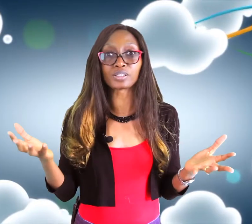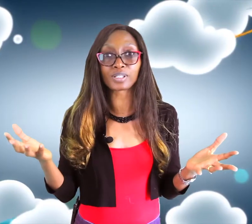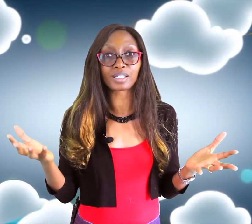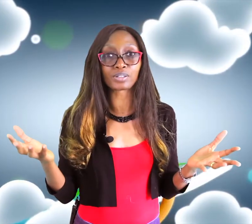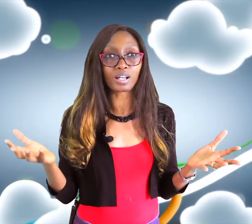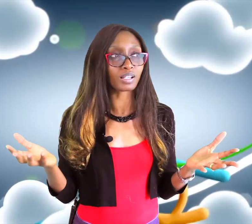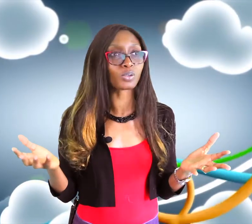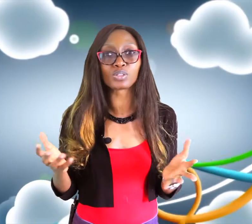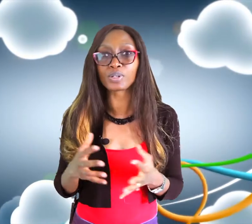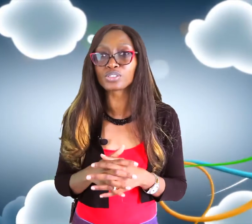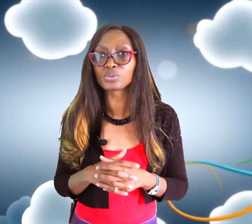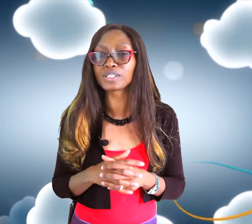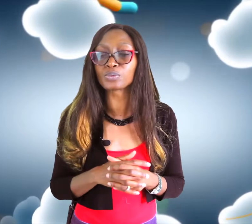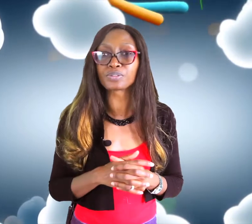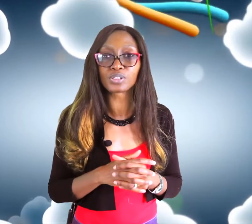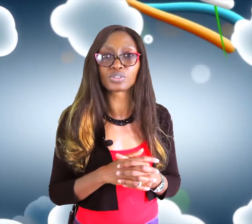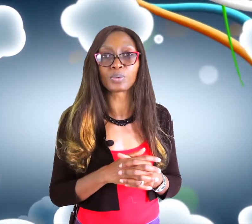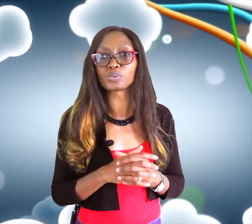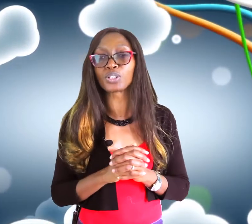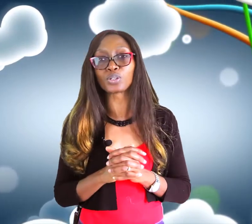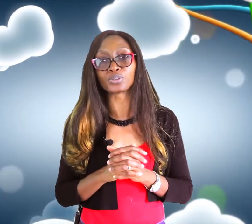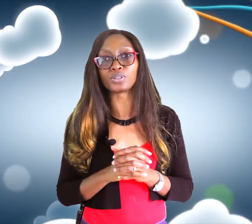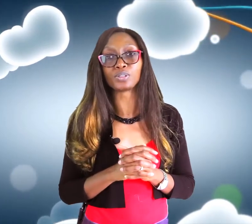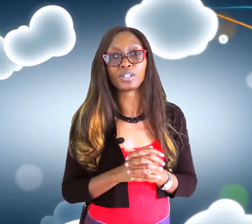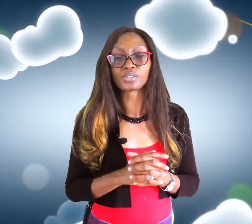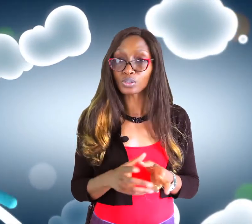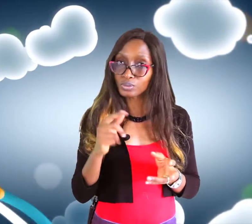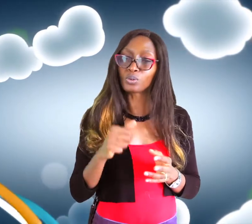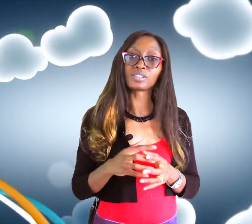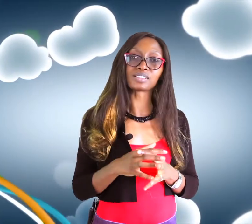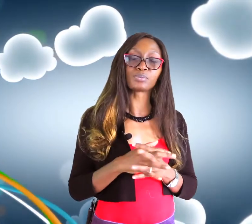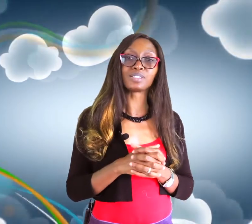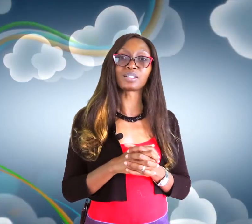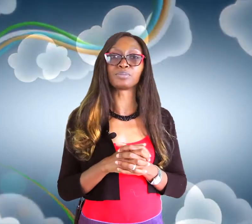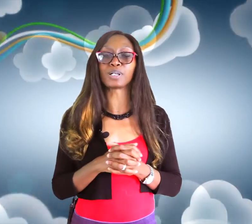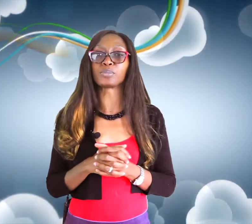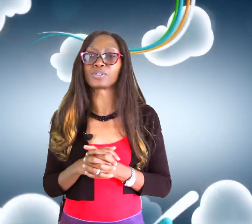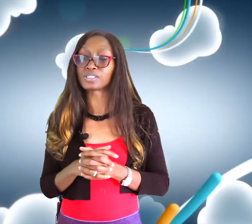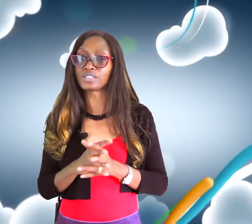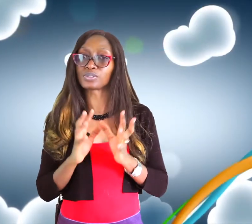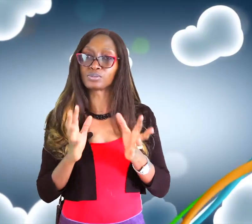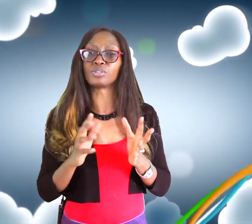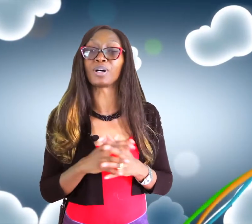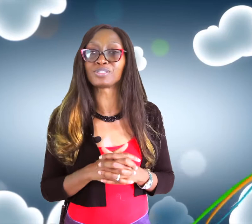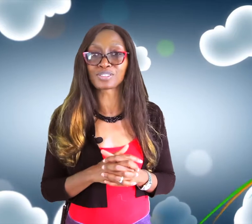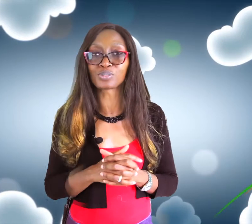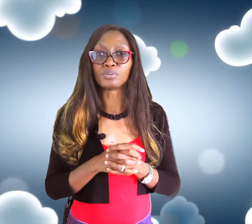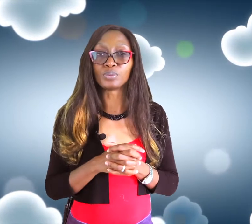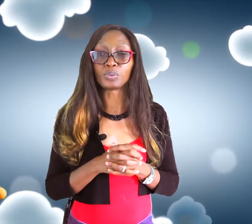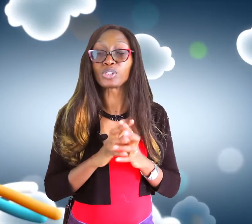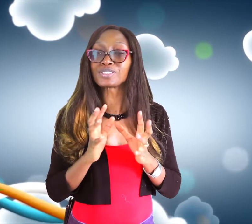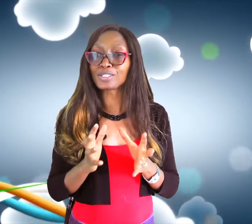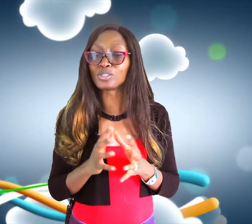people, and they were like, ah, Lord, when did we feed you? When did we clothe you? So go on and read that Bible verse again to remind